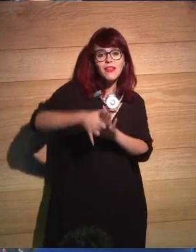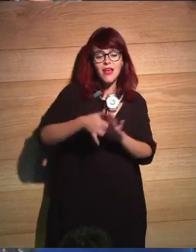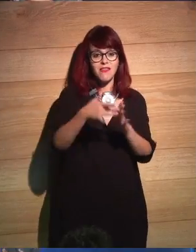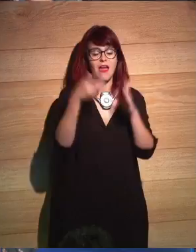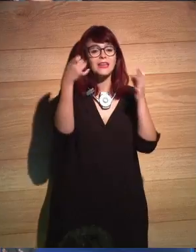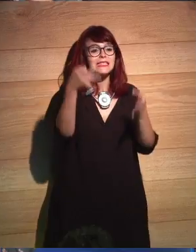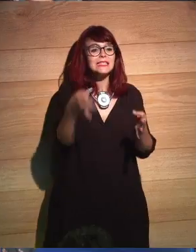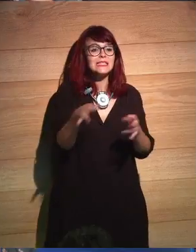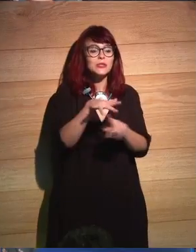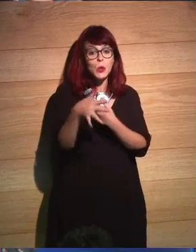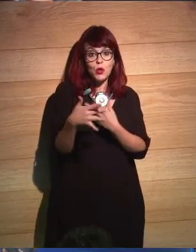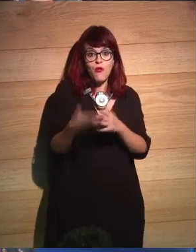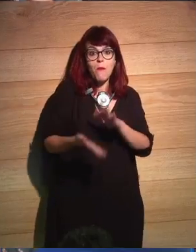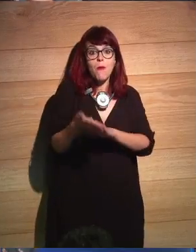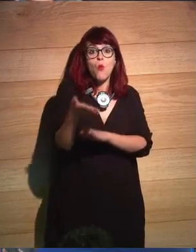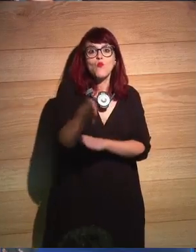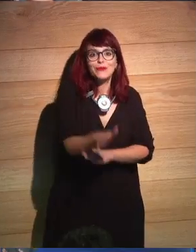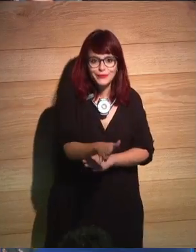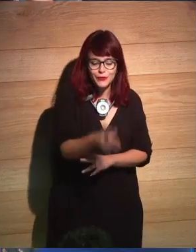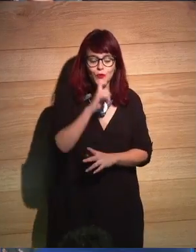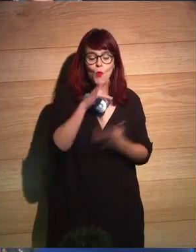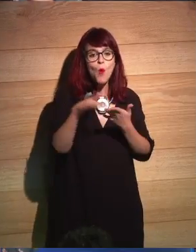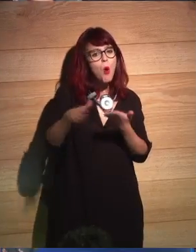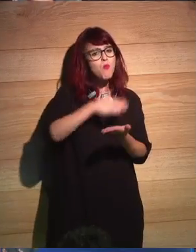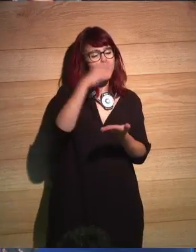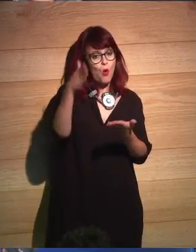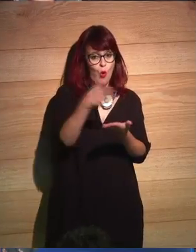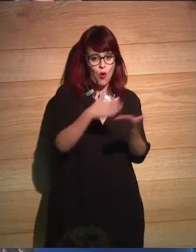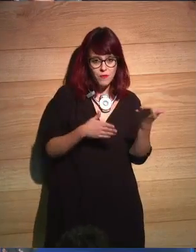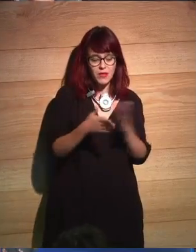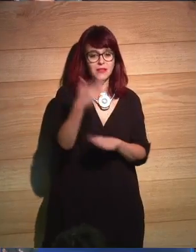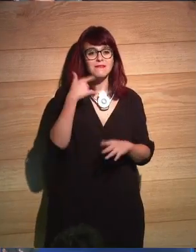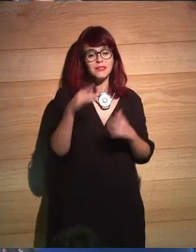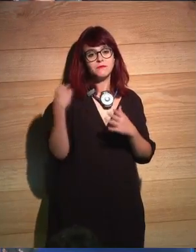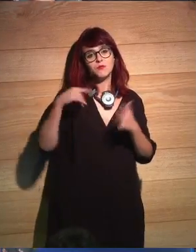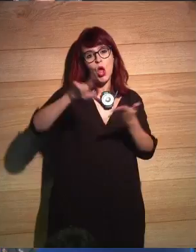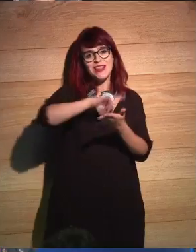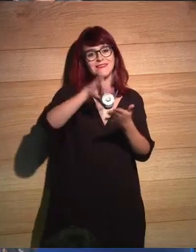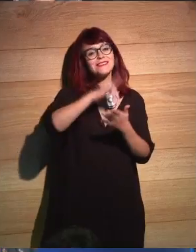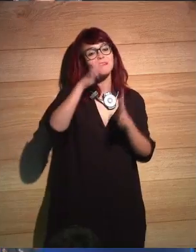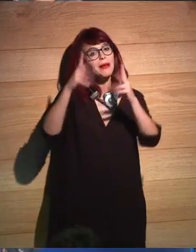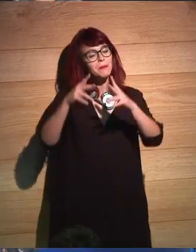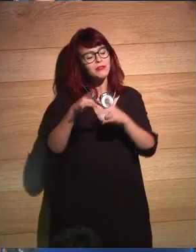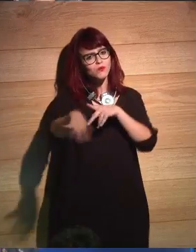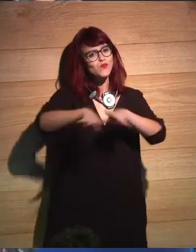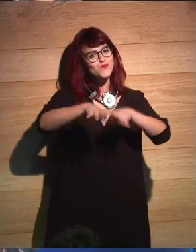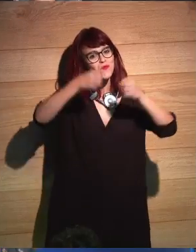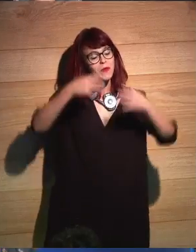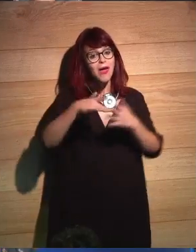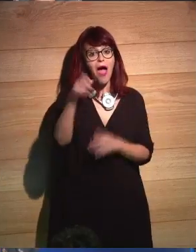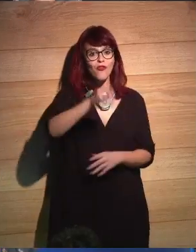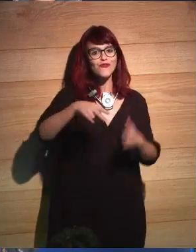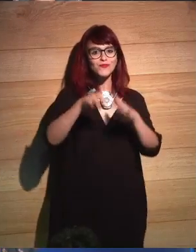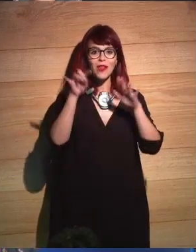most absurd aspects of the proximity of death. He has written poems which